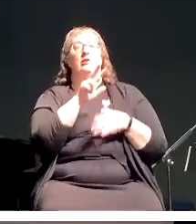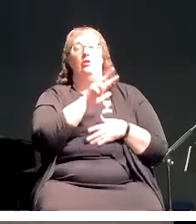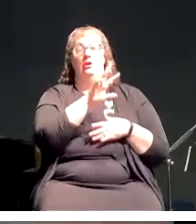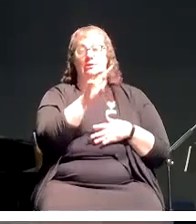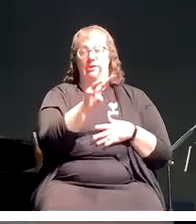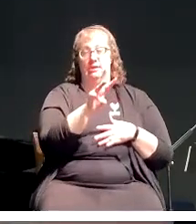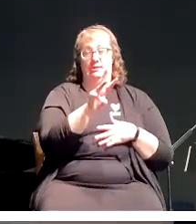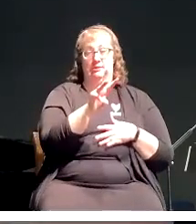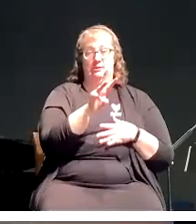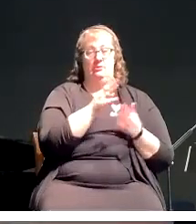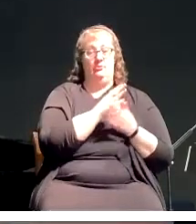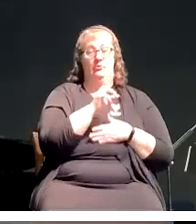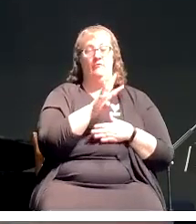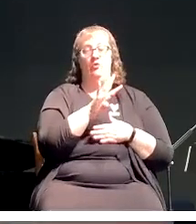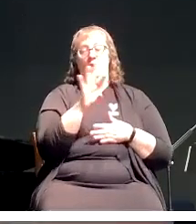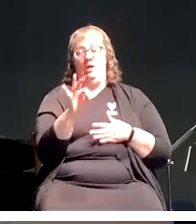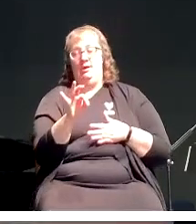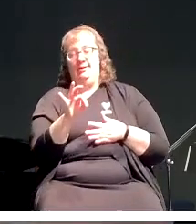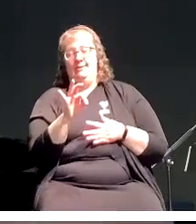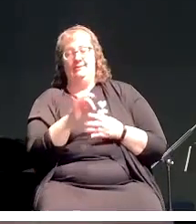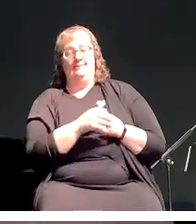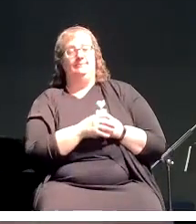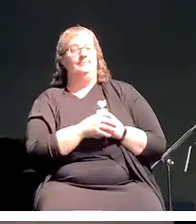36 through 49.